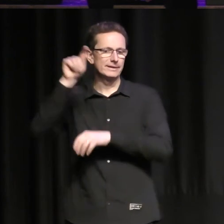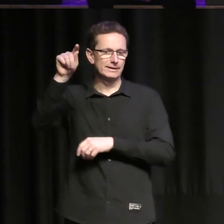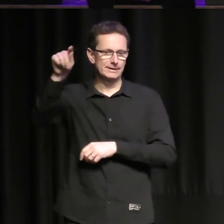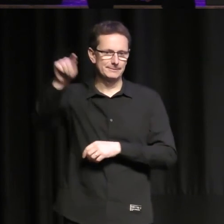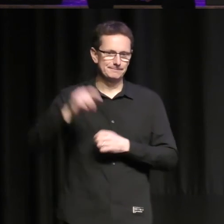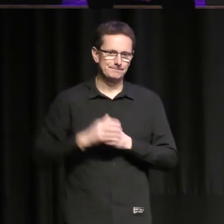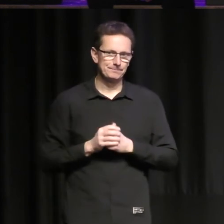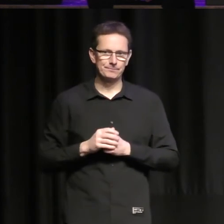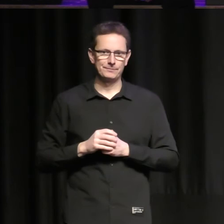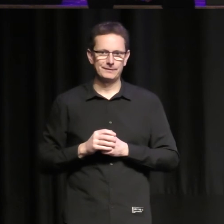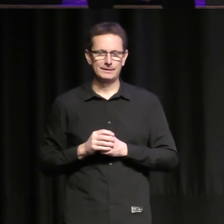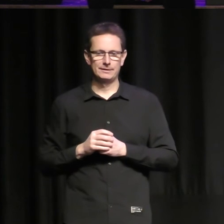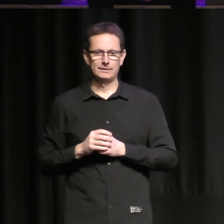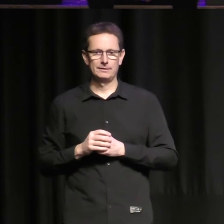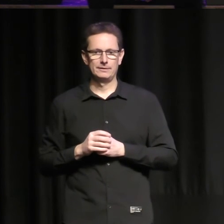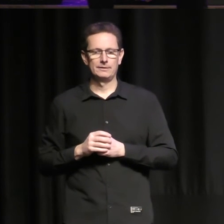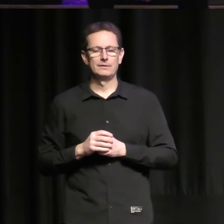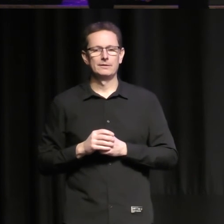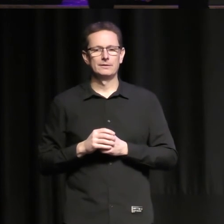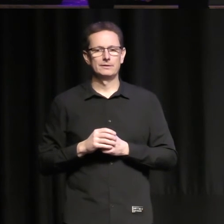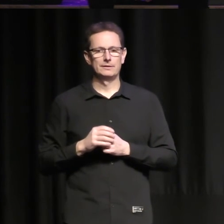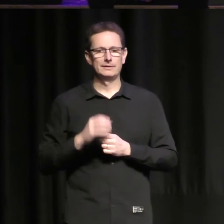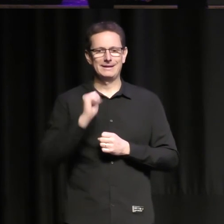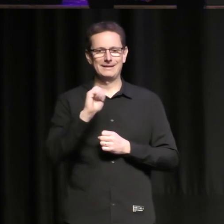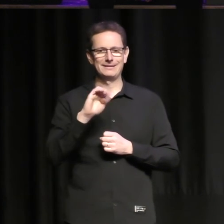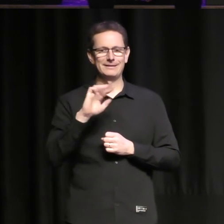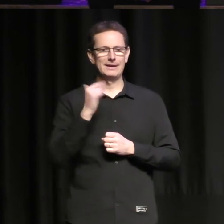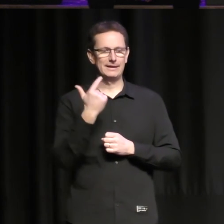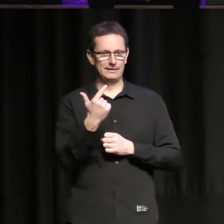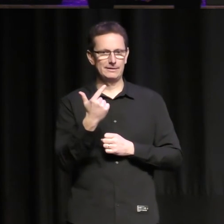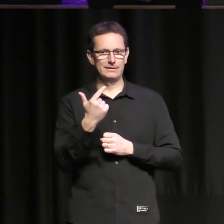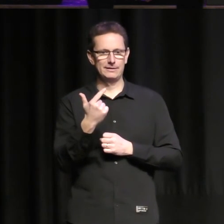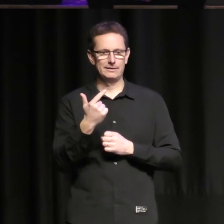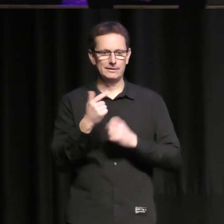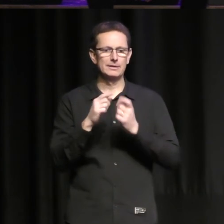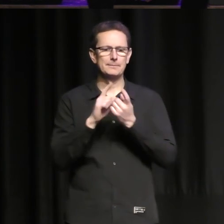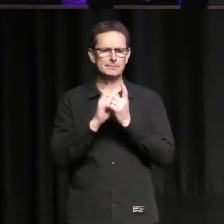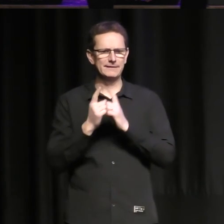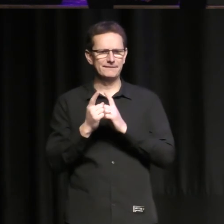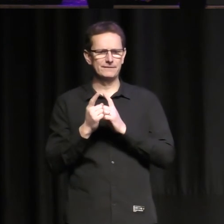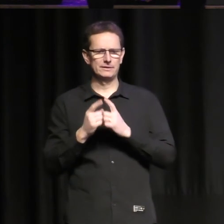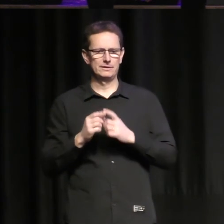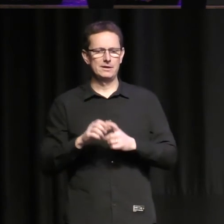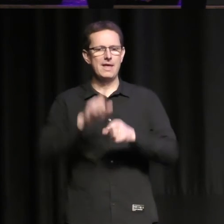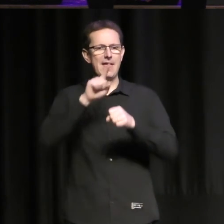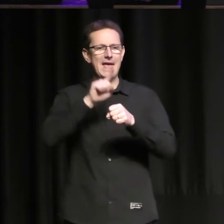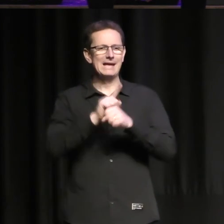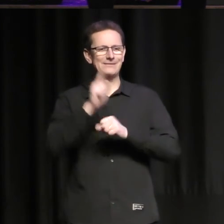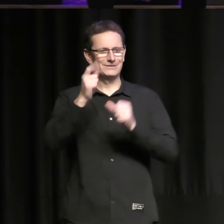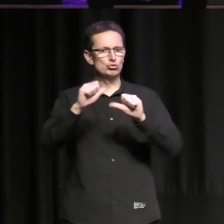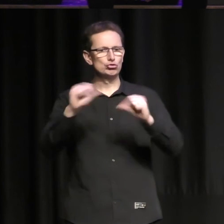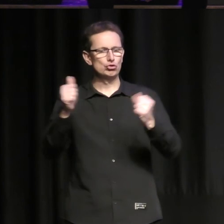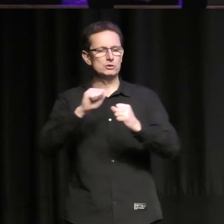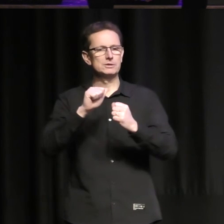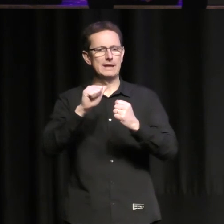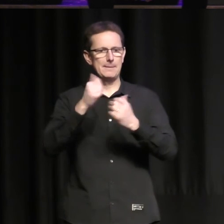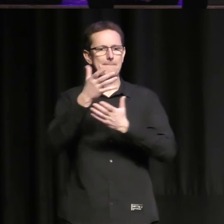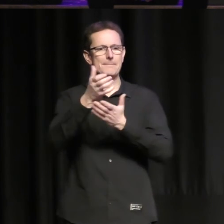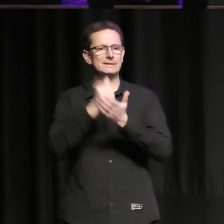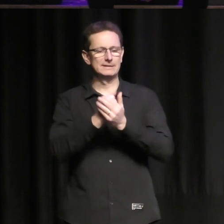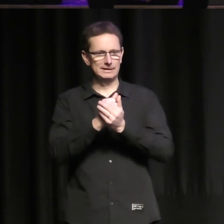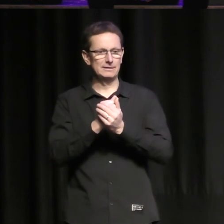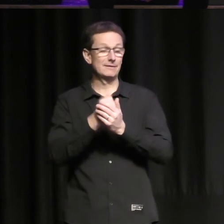Actually, Enhet became the 11th largest party in Sweden in the last election